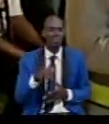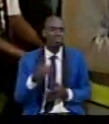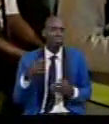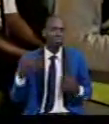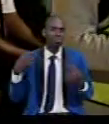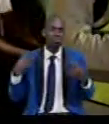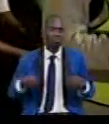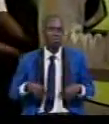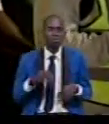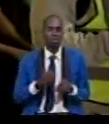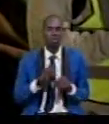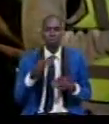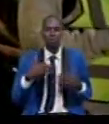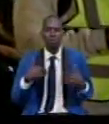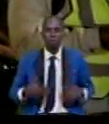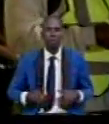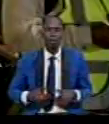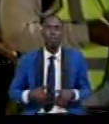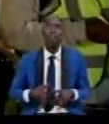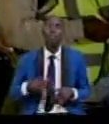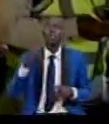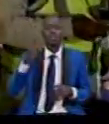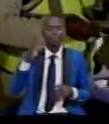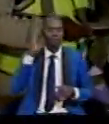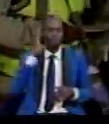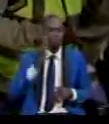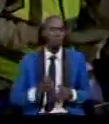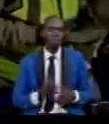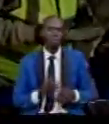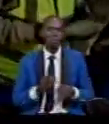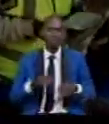Is going to quicken them and make them alive.